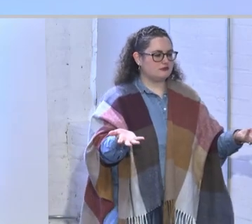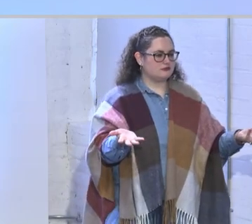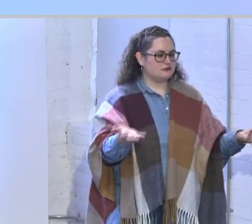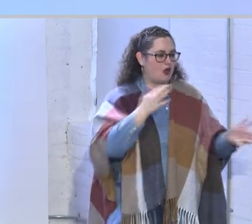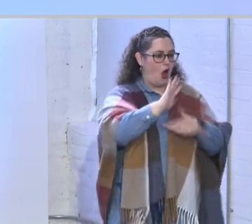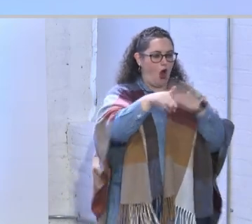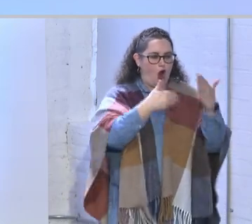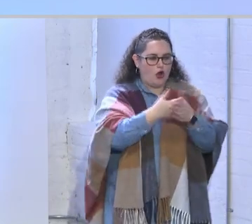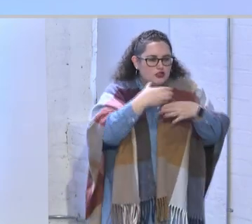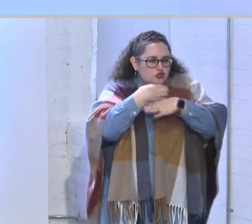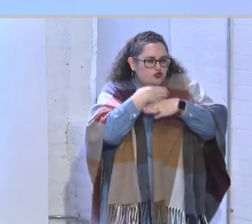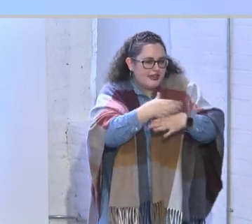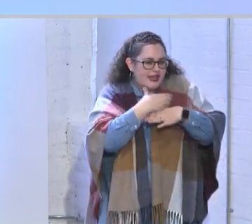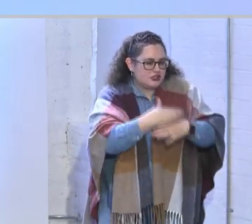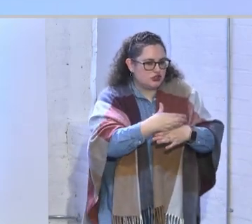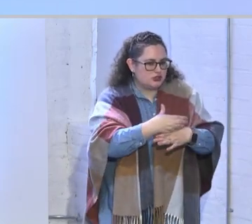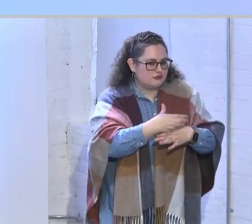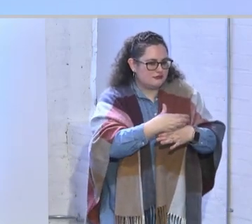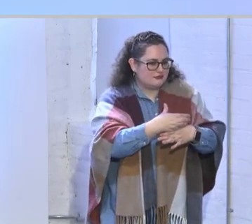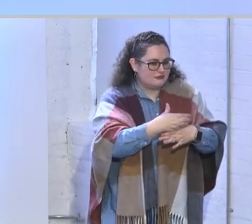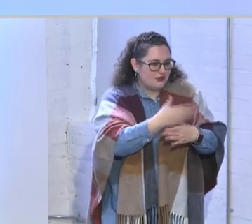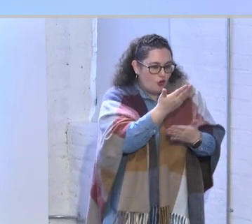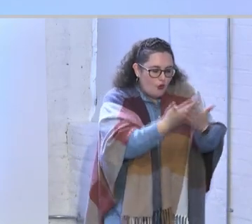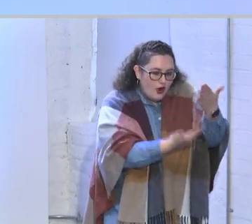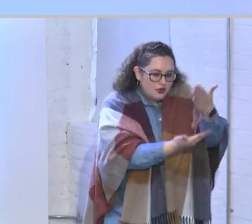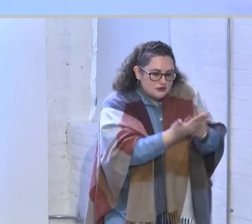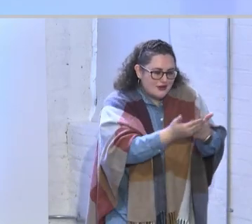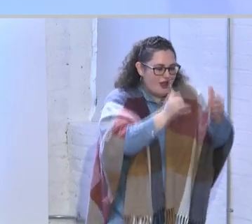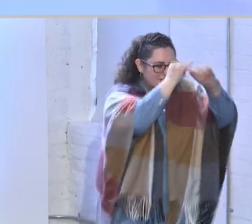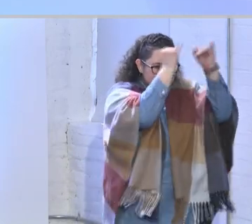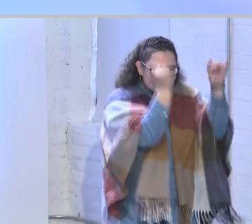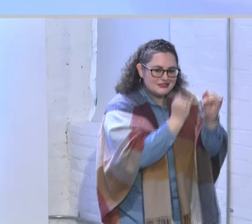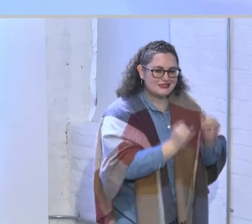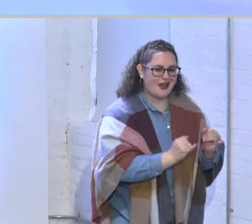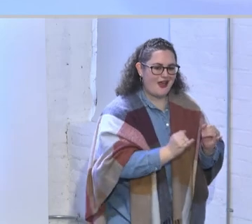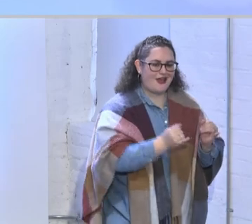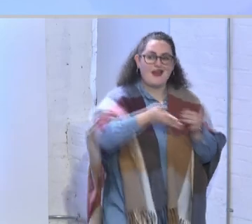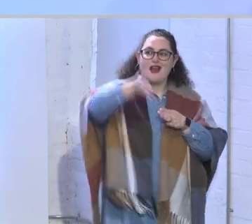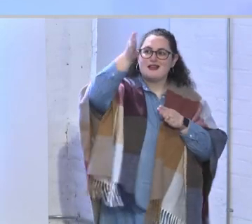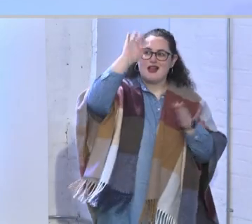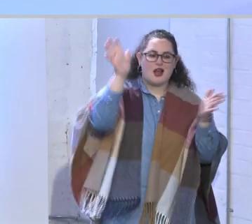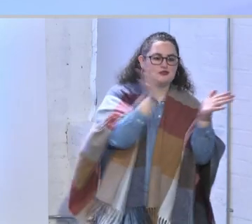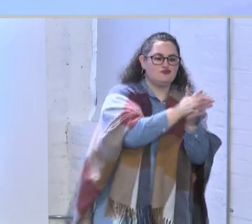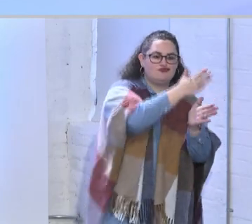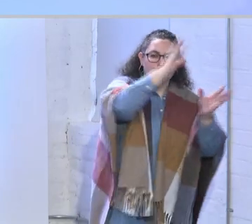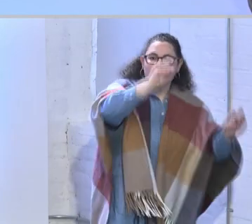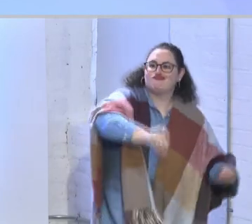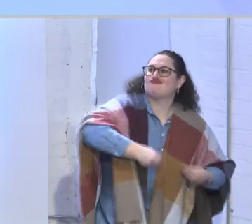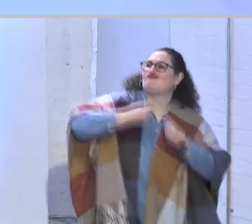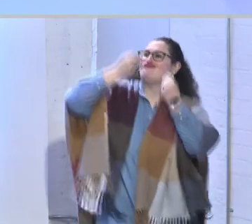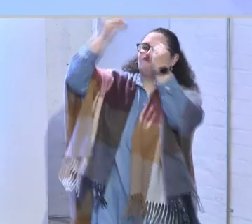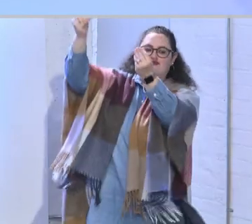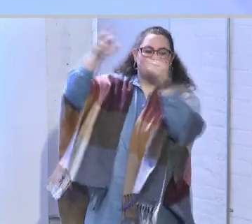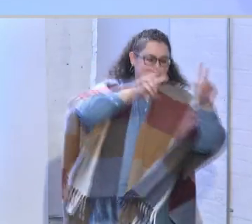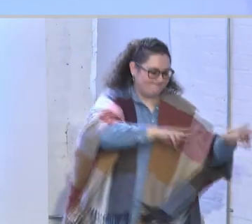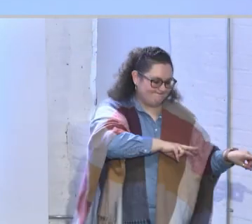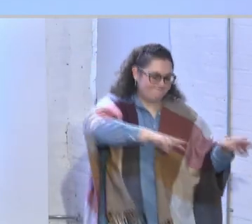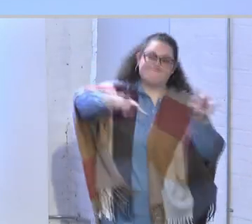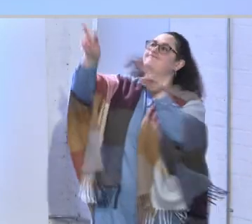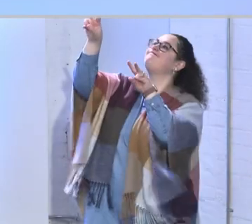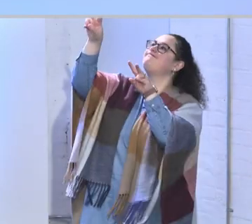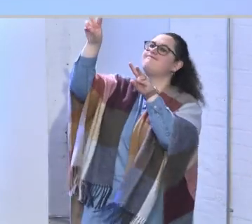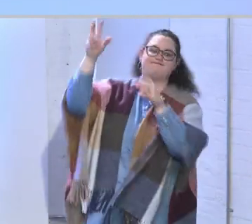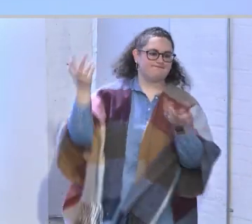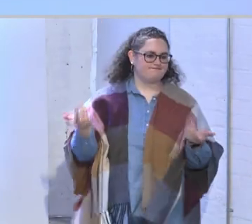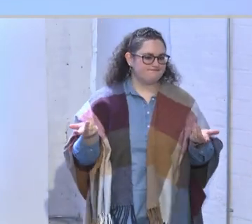his creation, the original design, the original purpose was for God's glory. That includes you, that includes me, that includes our